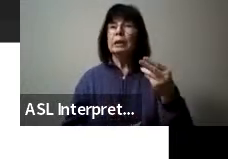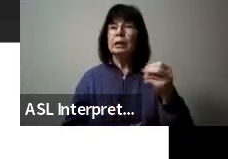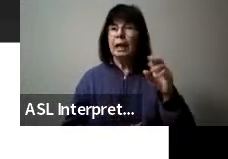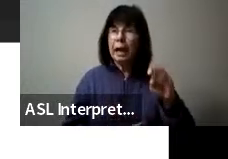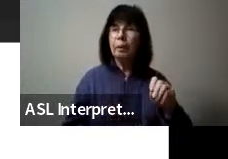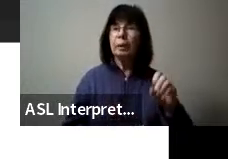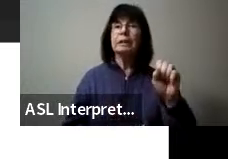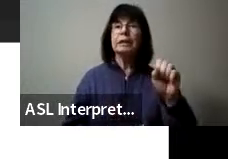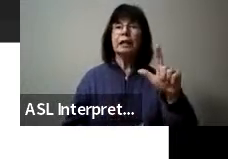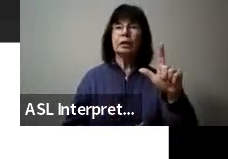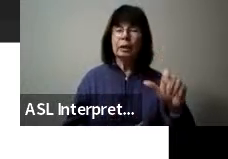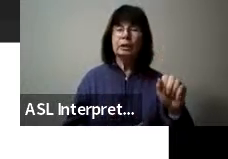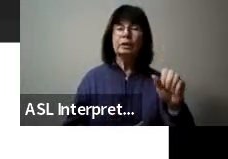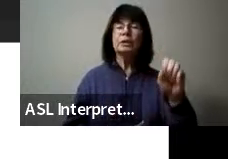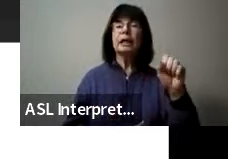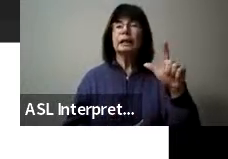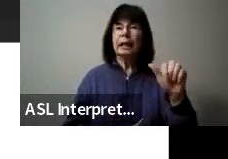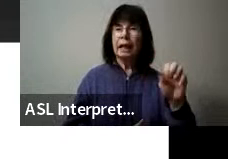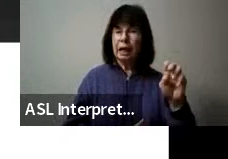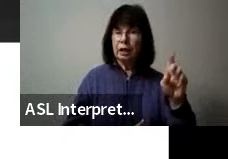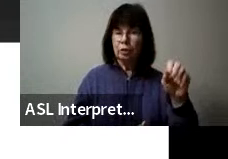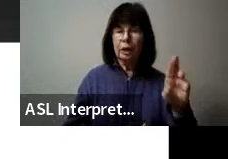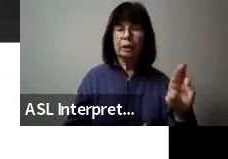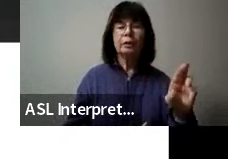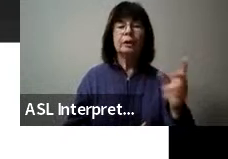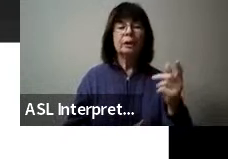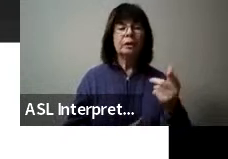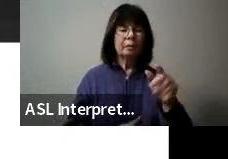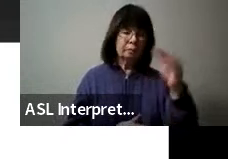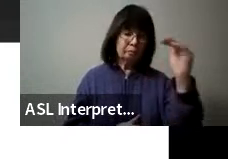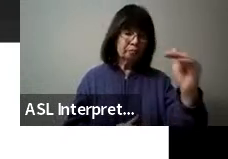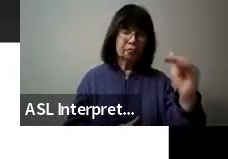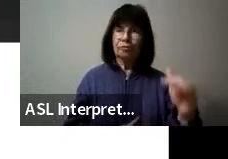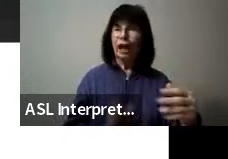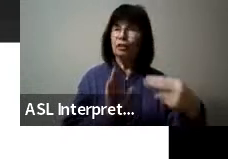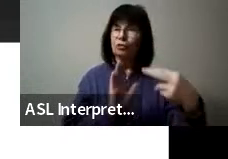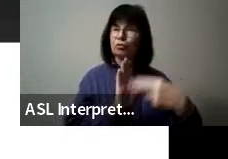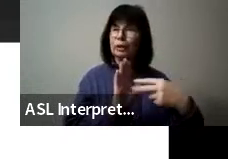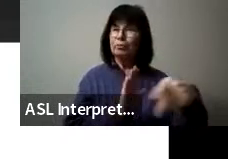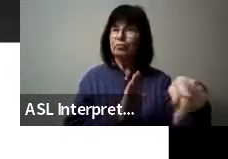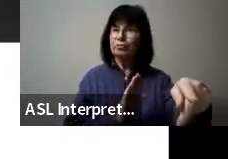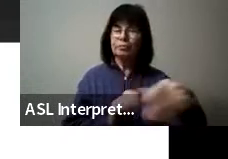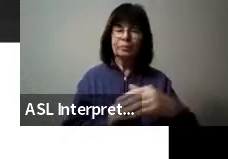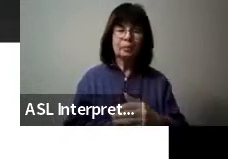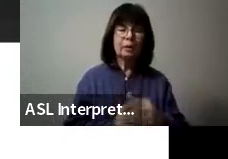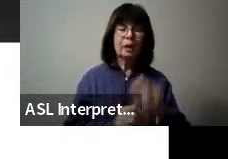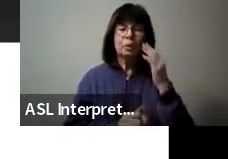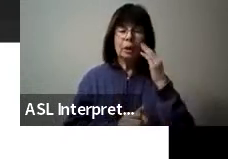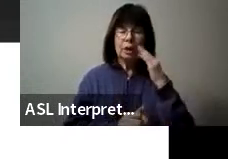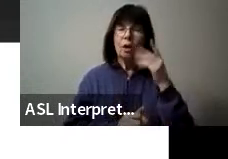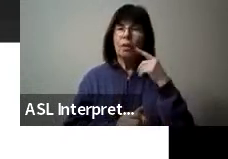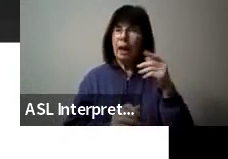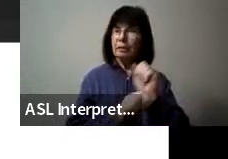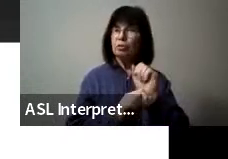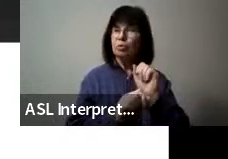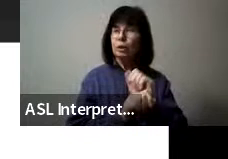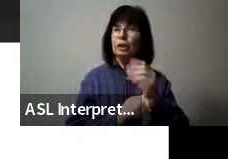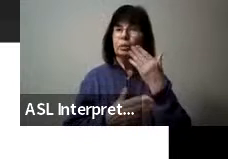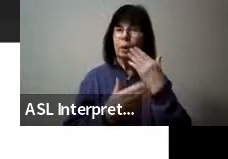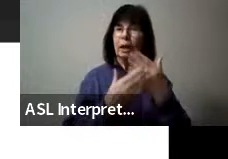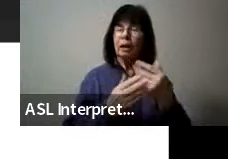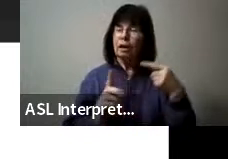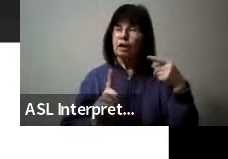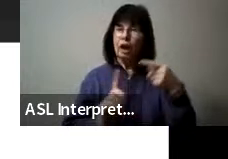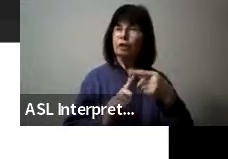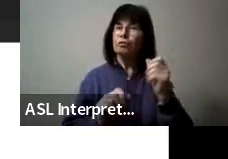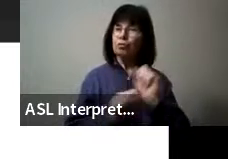Leandro. Top locations by clicks: Oakland, Hayward, San Leandro. So we know our geo-targeting is working. What we are learning is